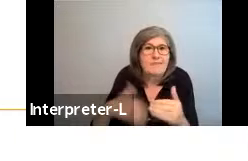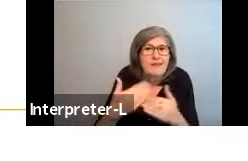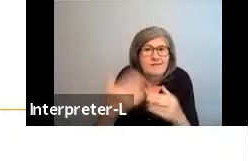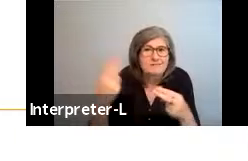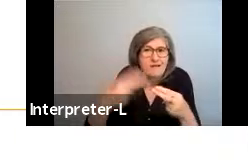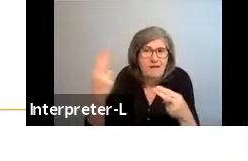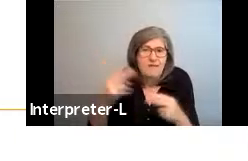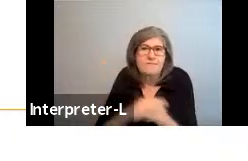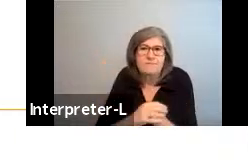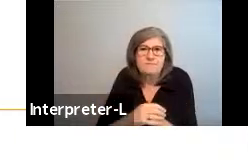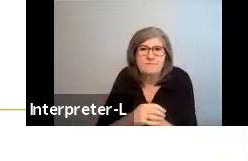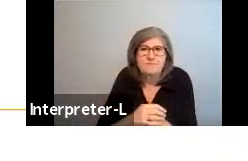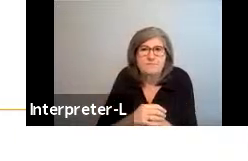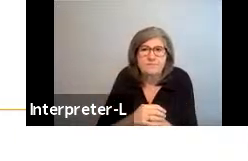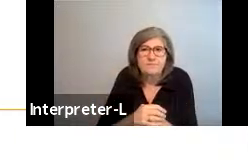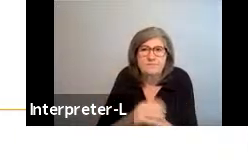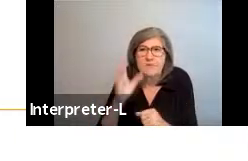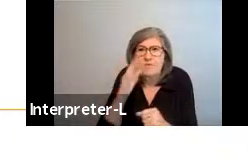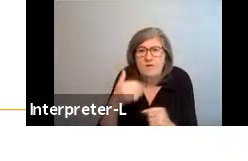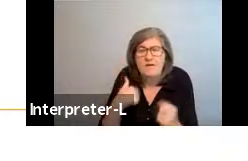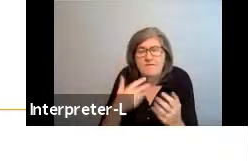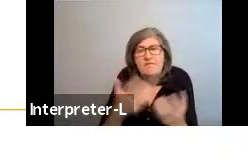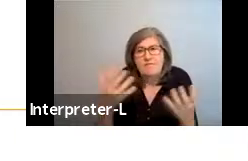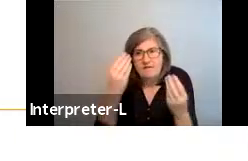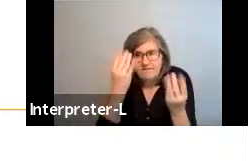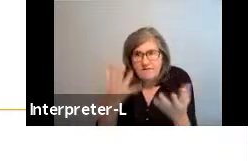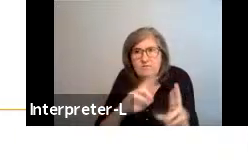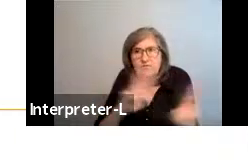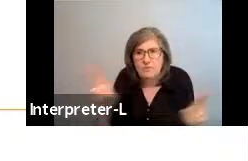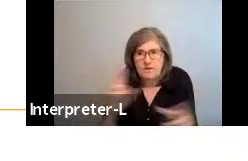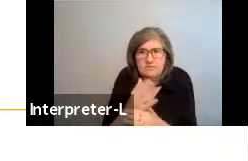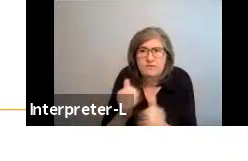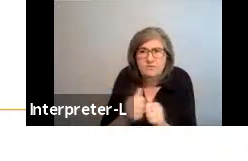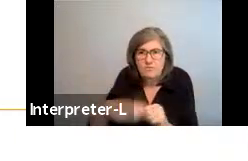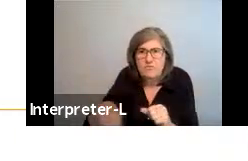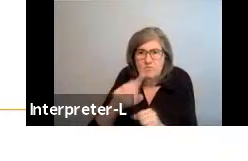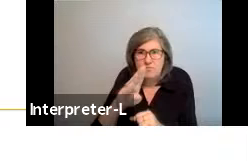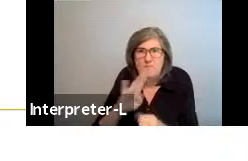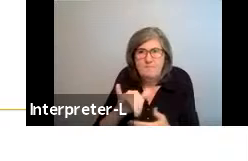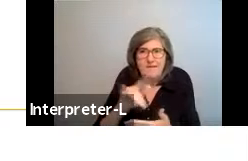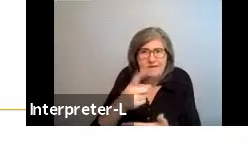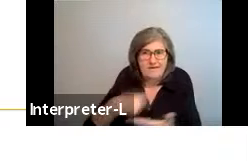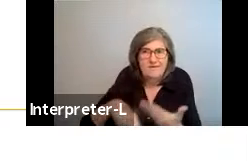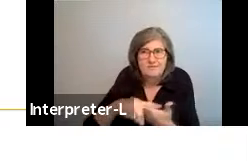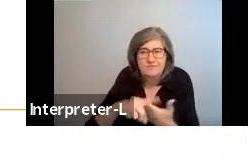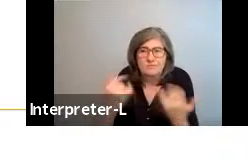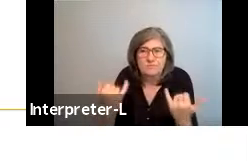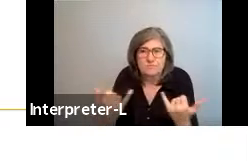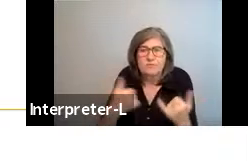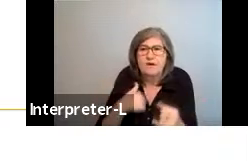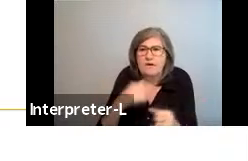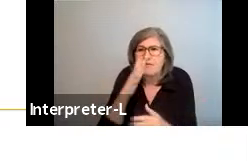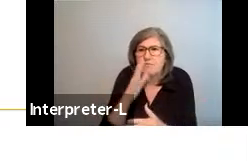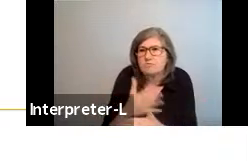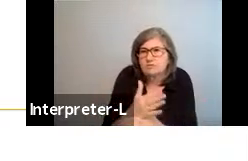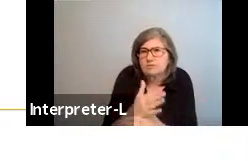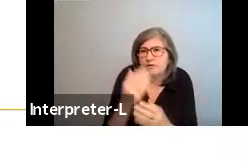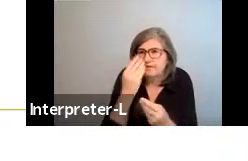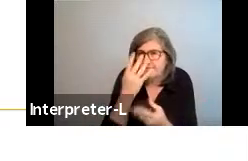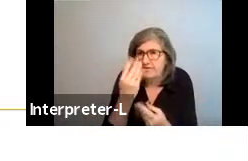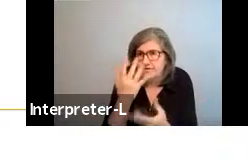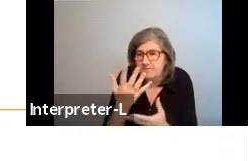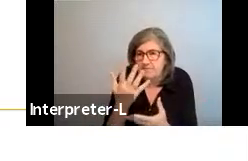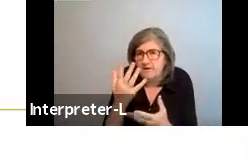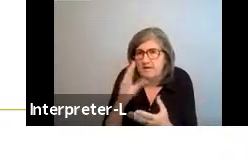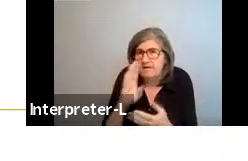We are going to have a whole host of information ready to share with you, I believe, by next week. Today, I'm going to share information with you